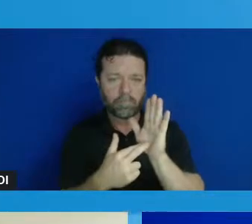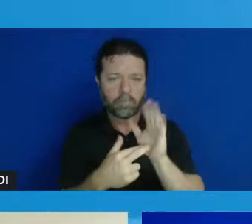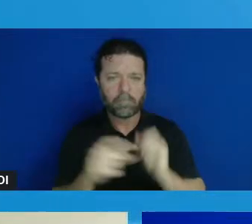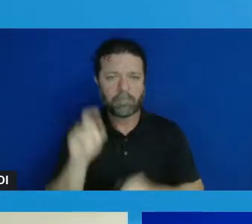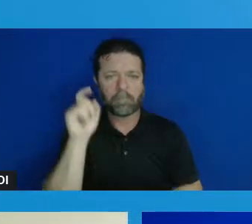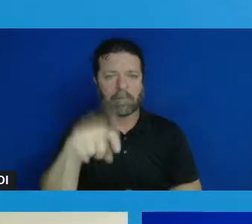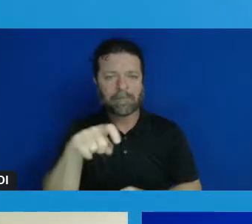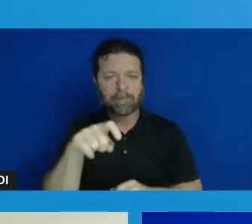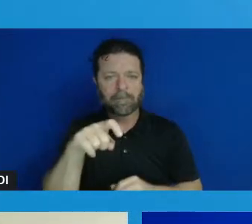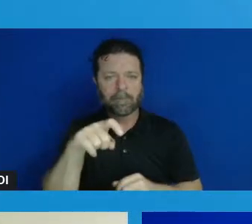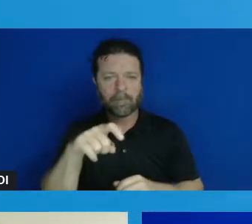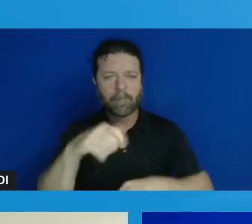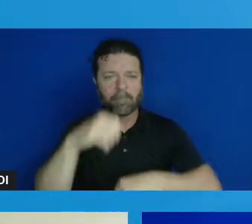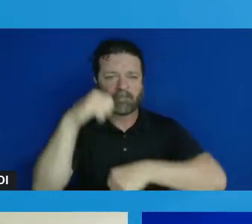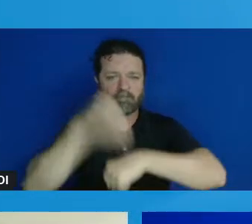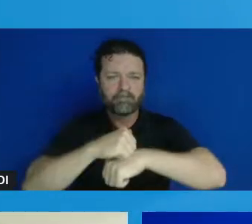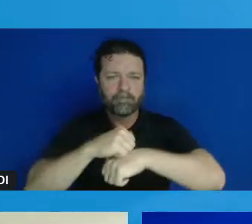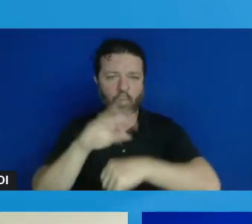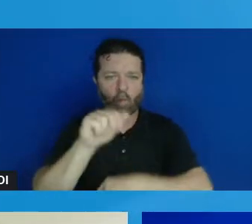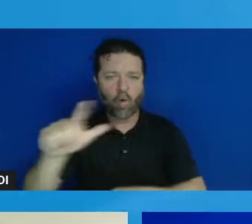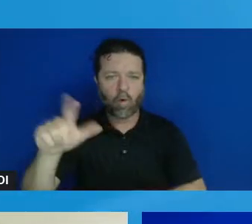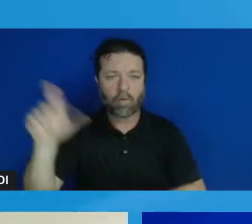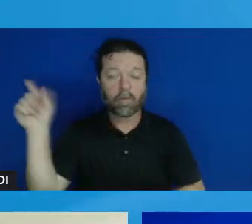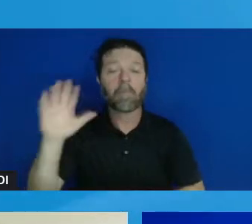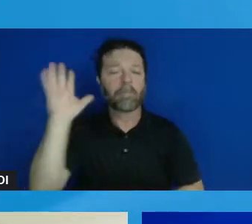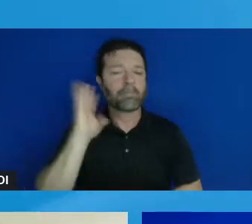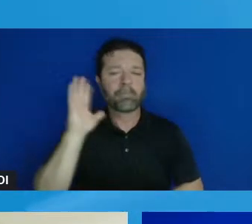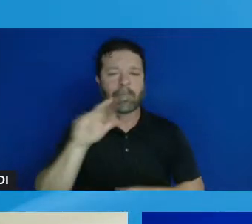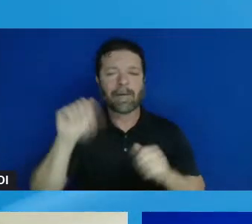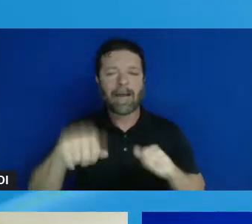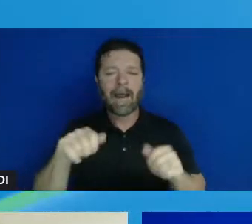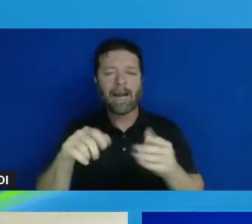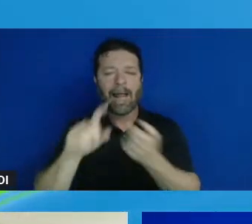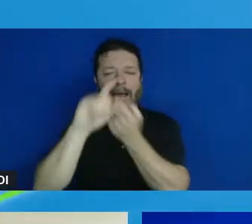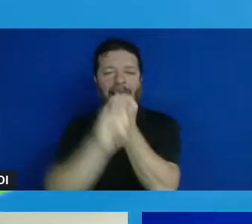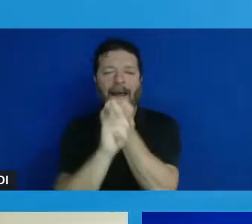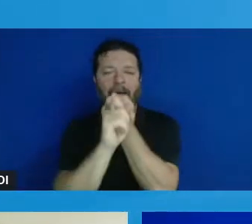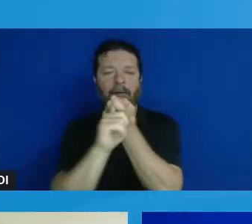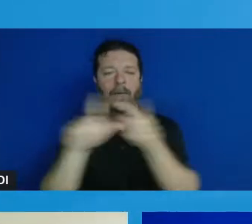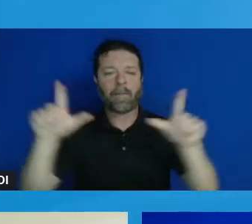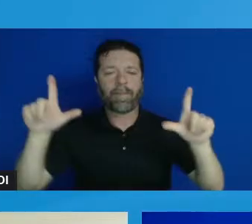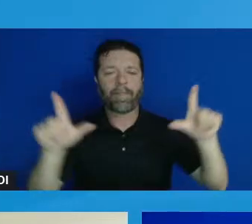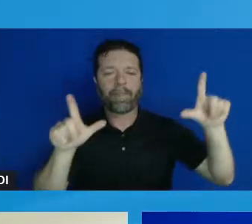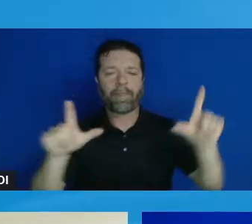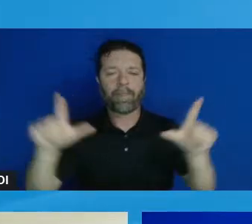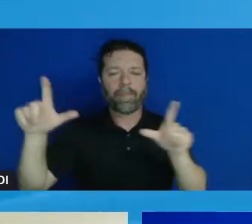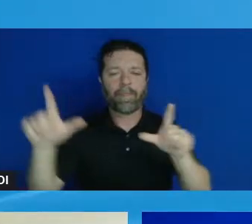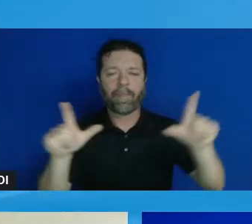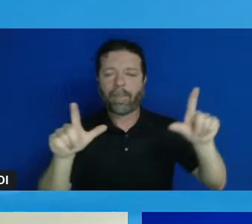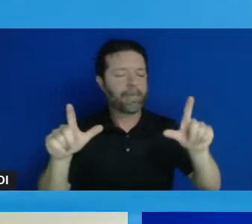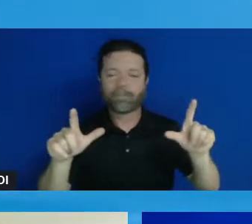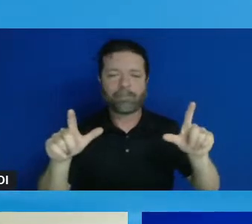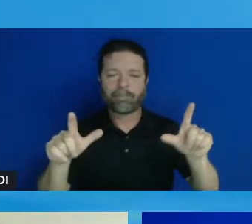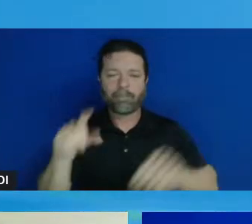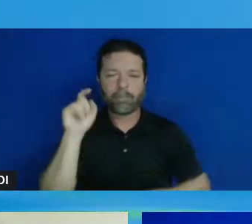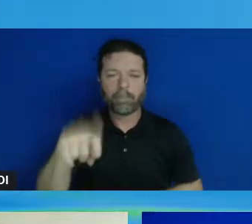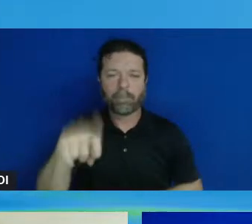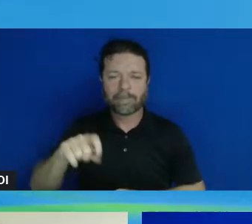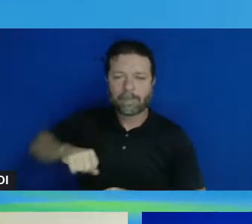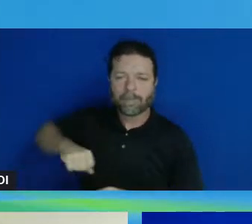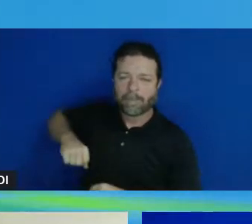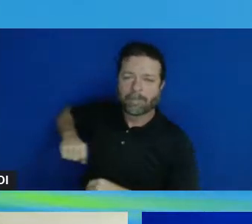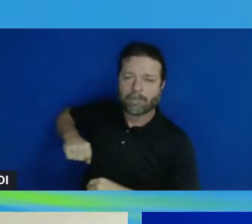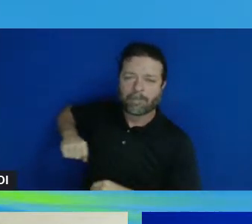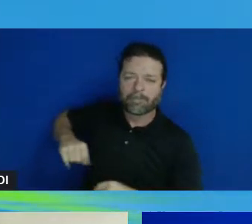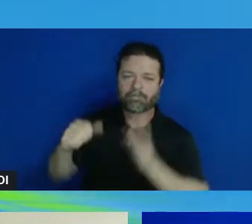for your chair to bump into. But you could imagine if you're working as an interpreter, those things could be a big distraction, right? And what